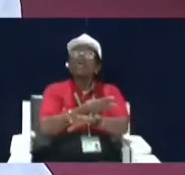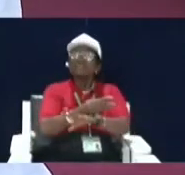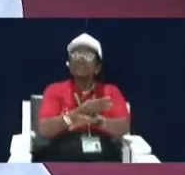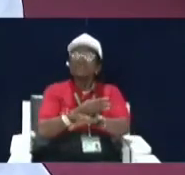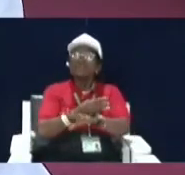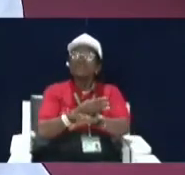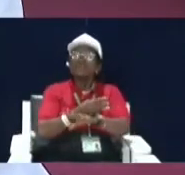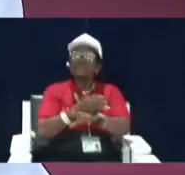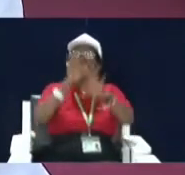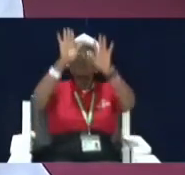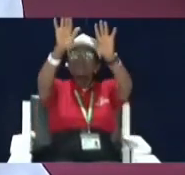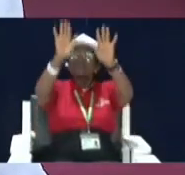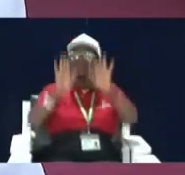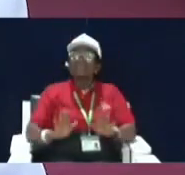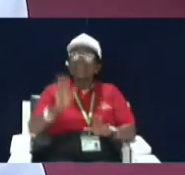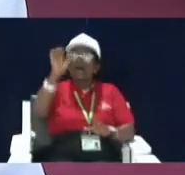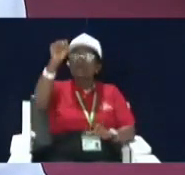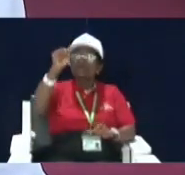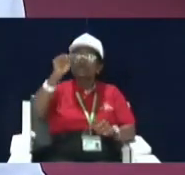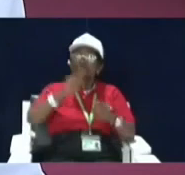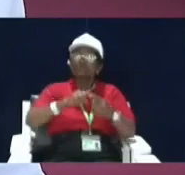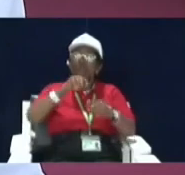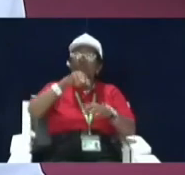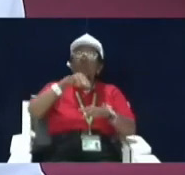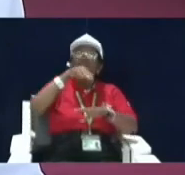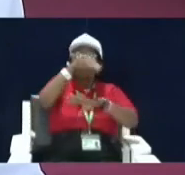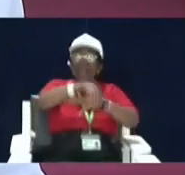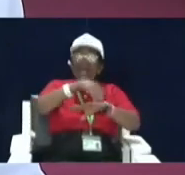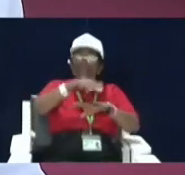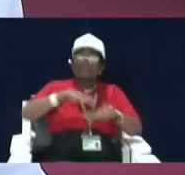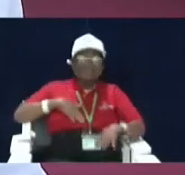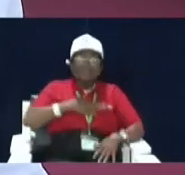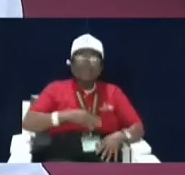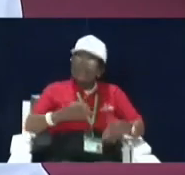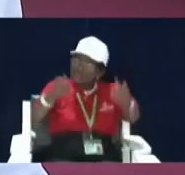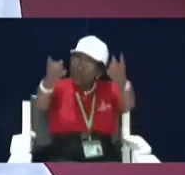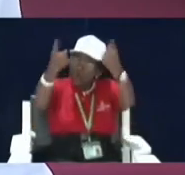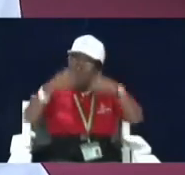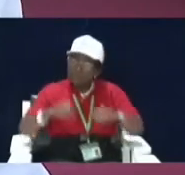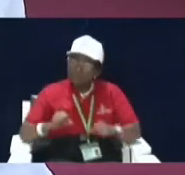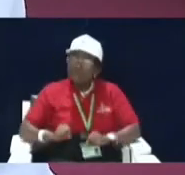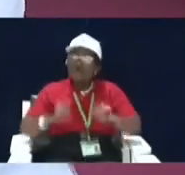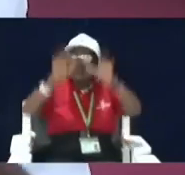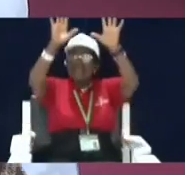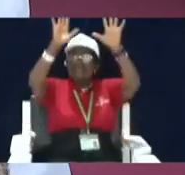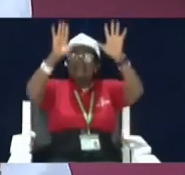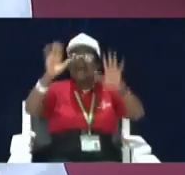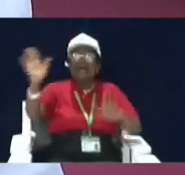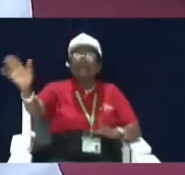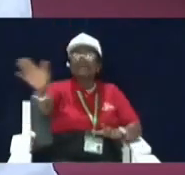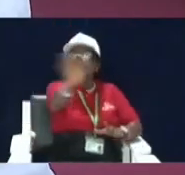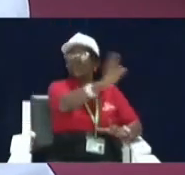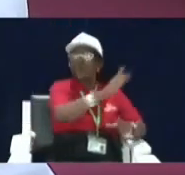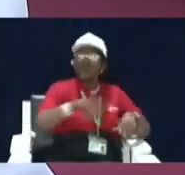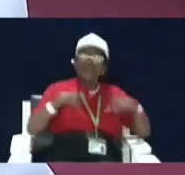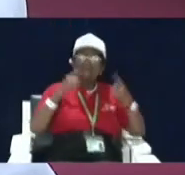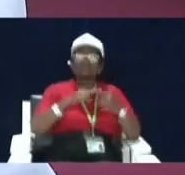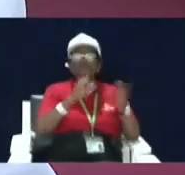please come. Come and surrender your life to Jesus. His blood will wash away all your